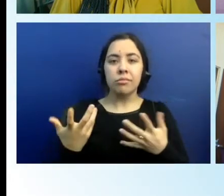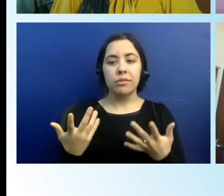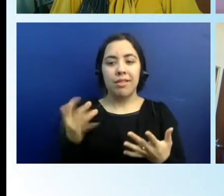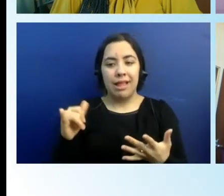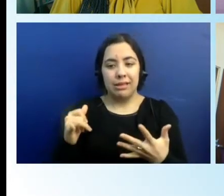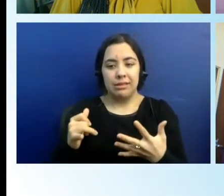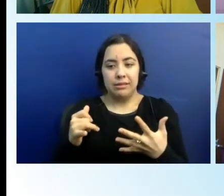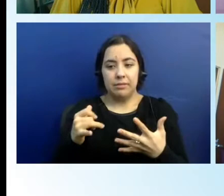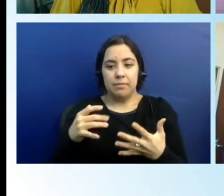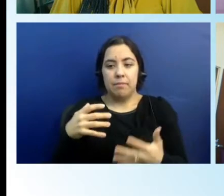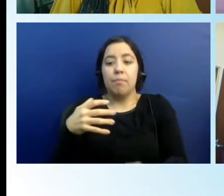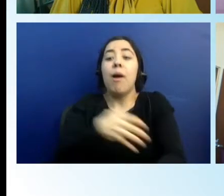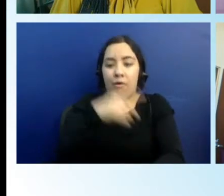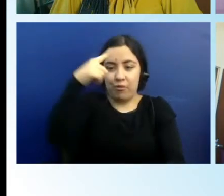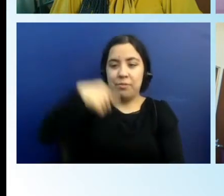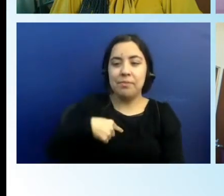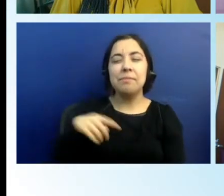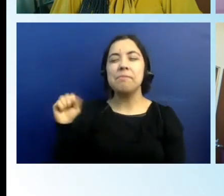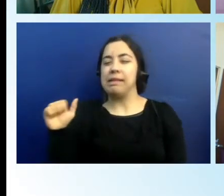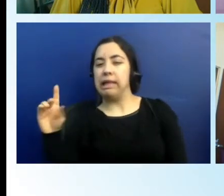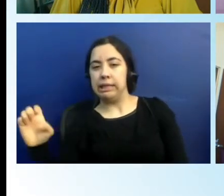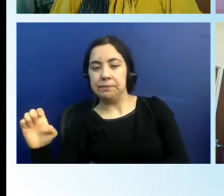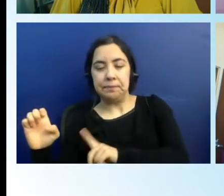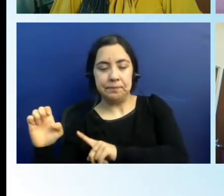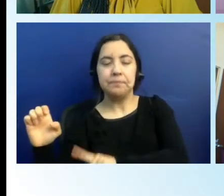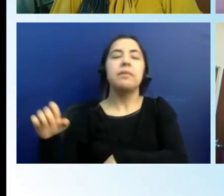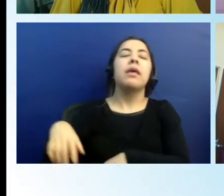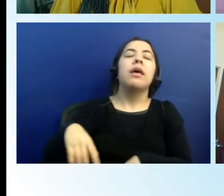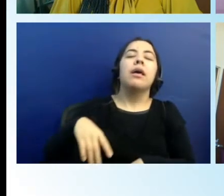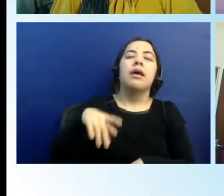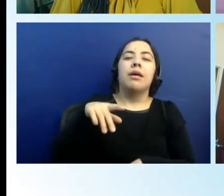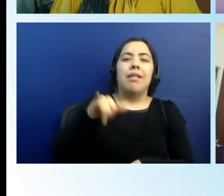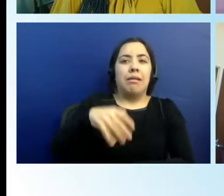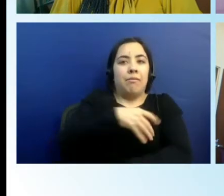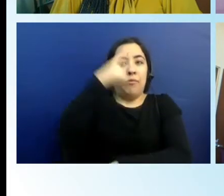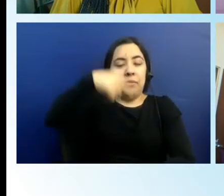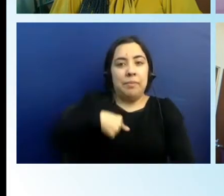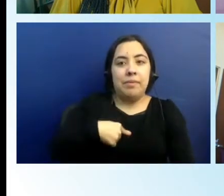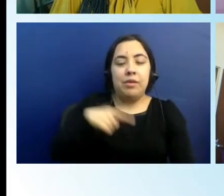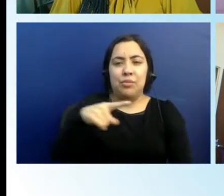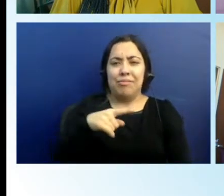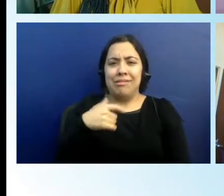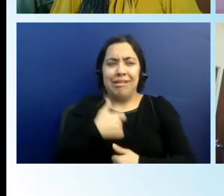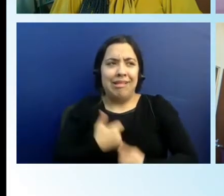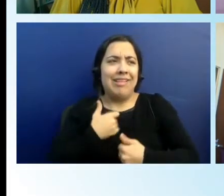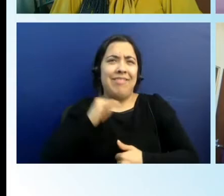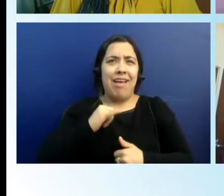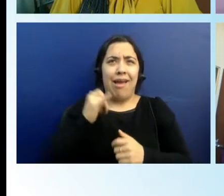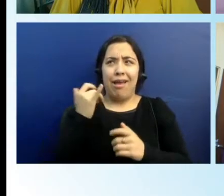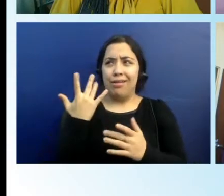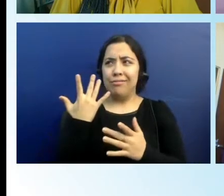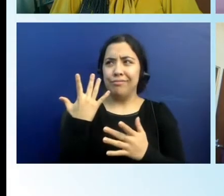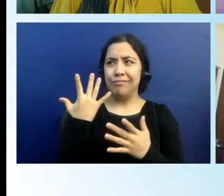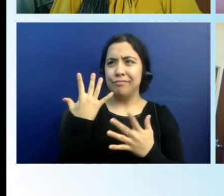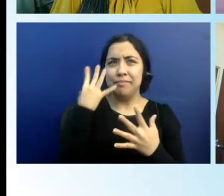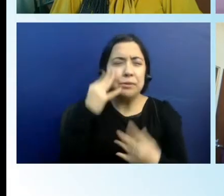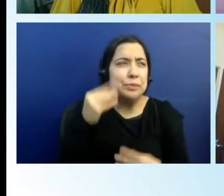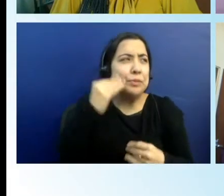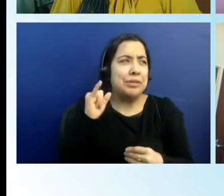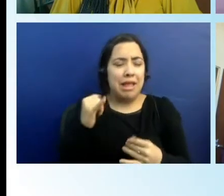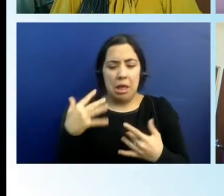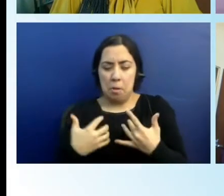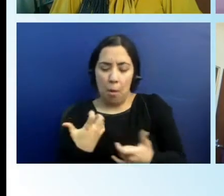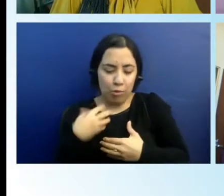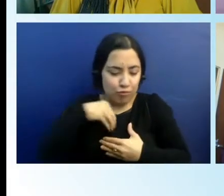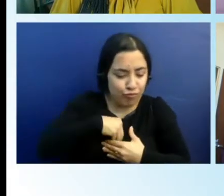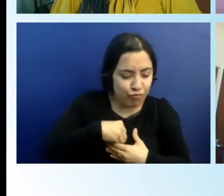city, is that you get to live all kind of aspects and emotions that are part of living.